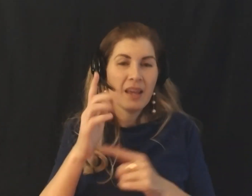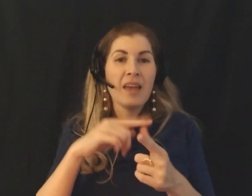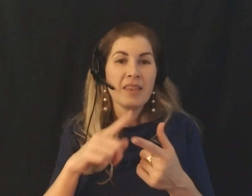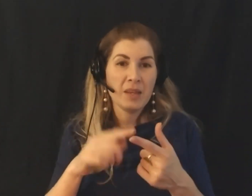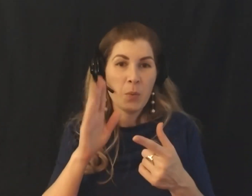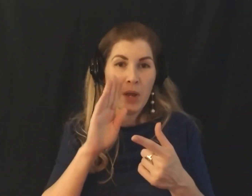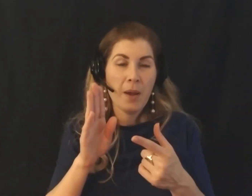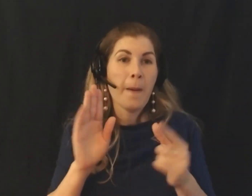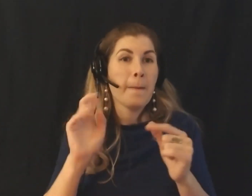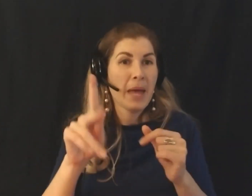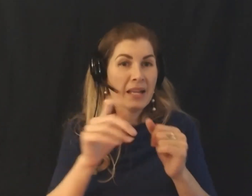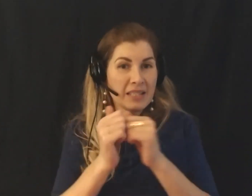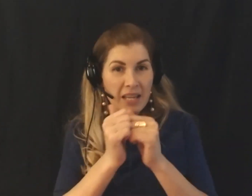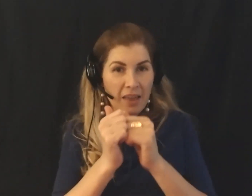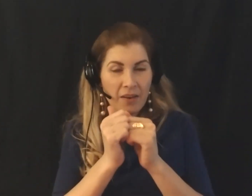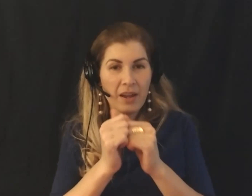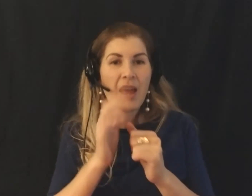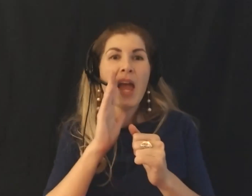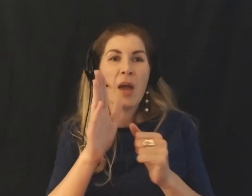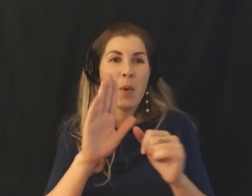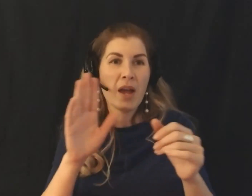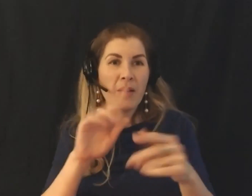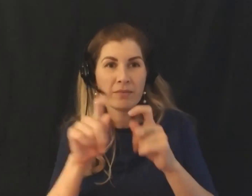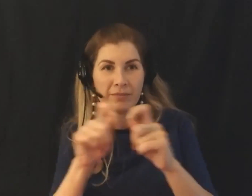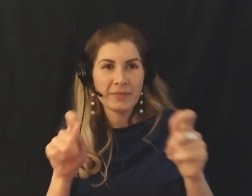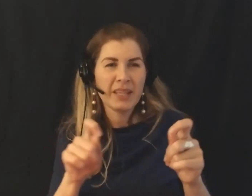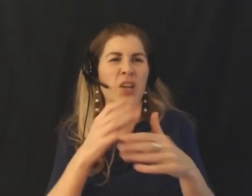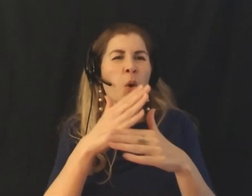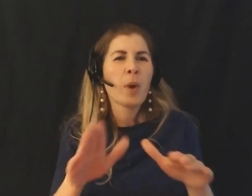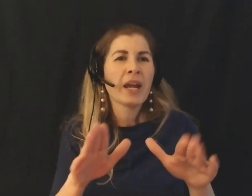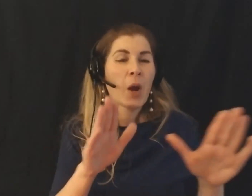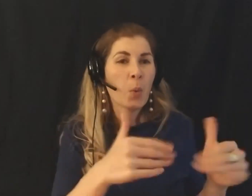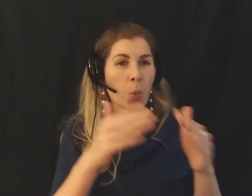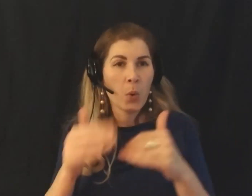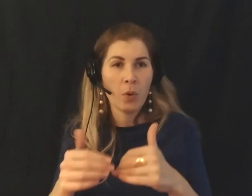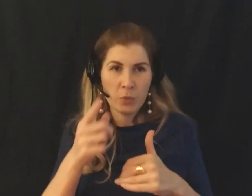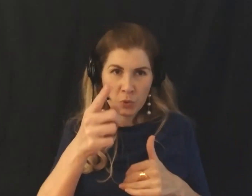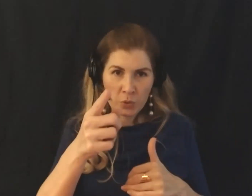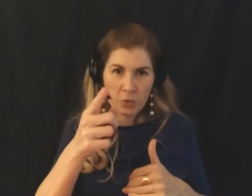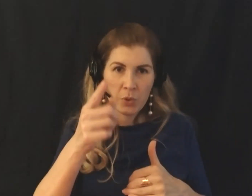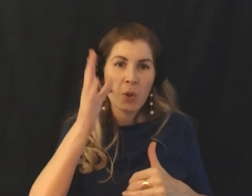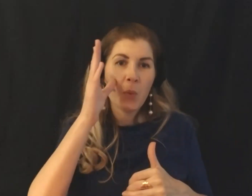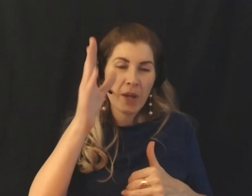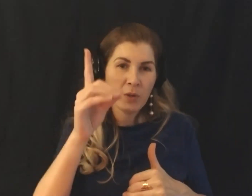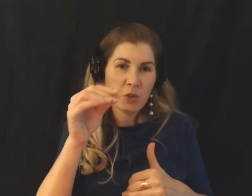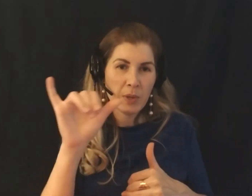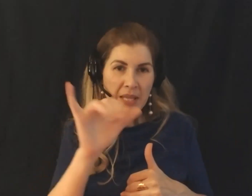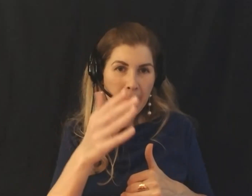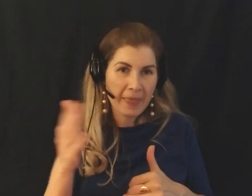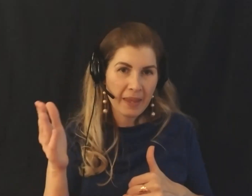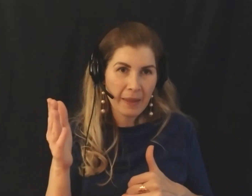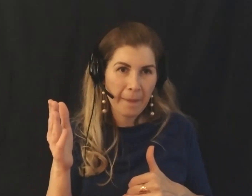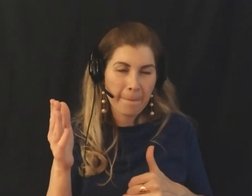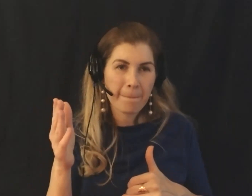back together and kind of wrap it all up. So in your breakout room, you are going to do the same thing we just did, but